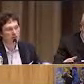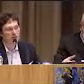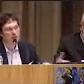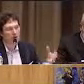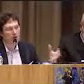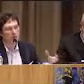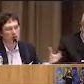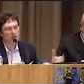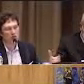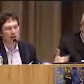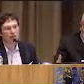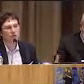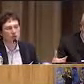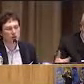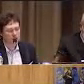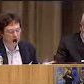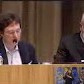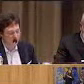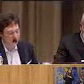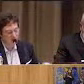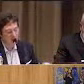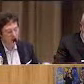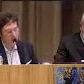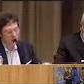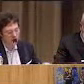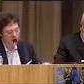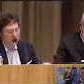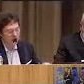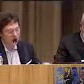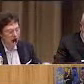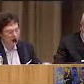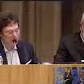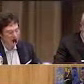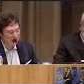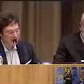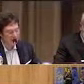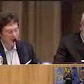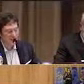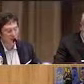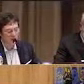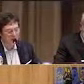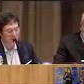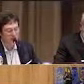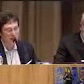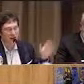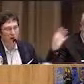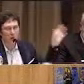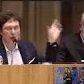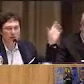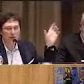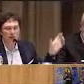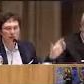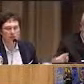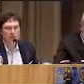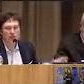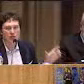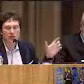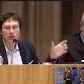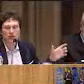that when it was not available through methods and regular